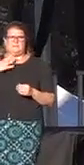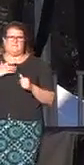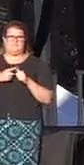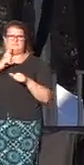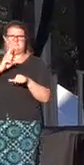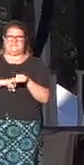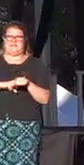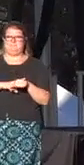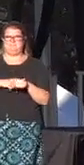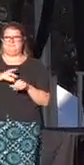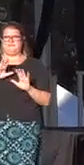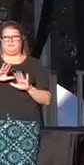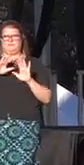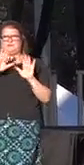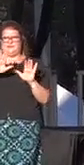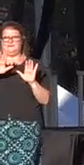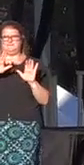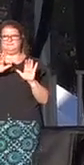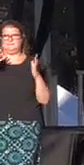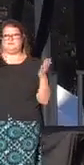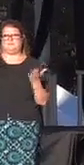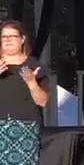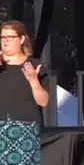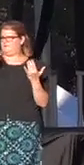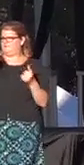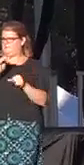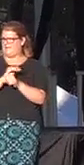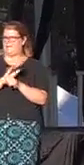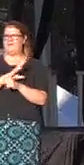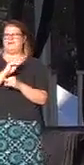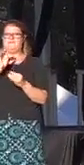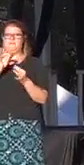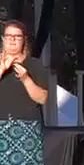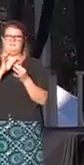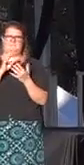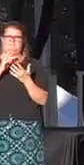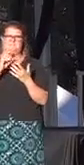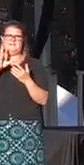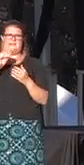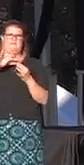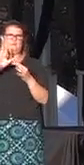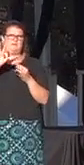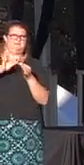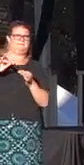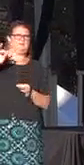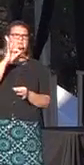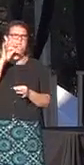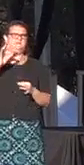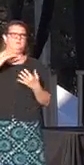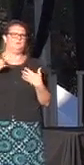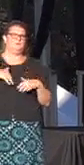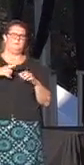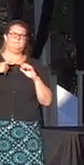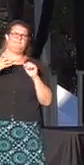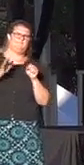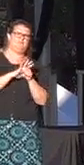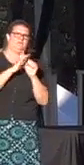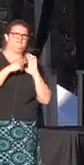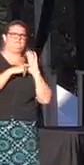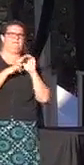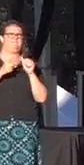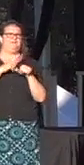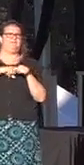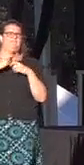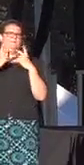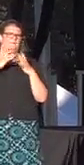it's a first for me, and it's great to be with you here this evening. And the spirit in which you approach this weekend is on full display for a first-time visitor to